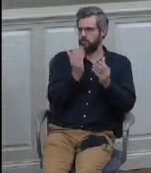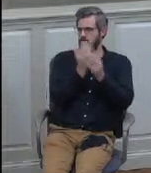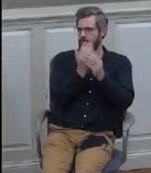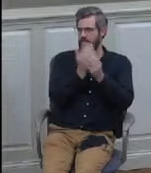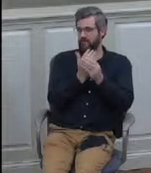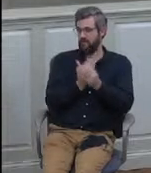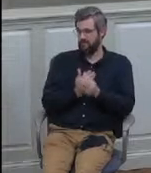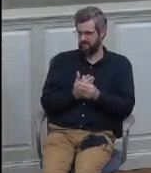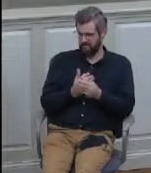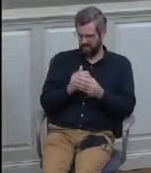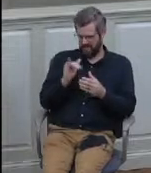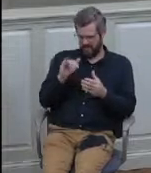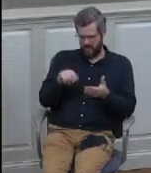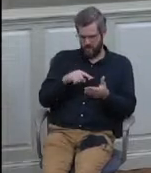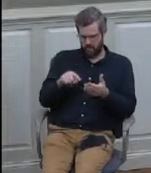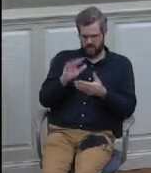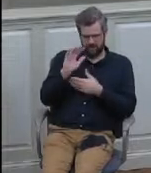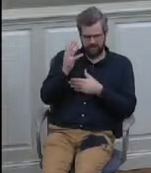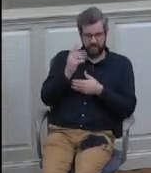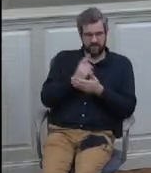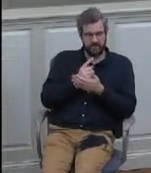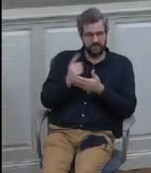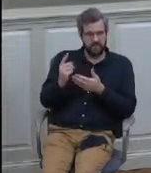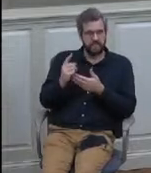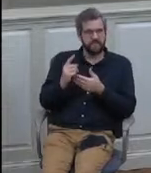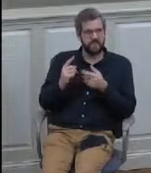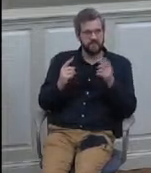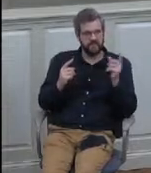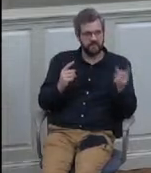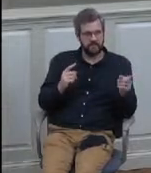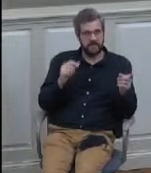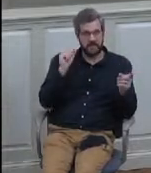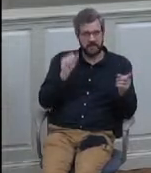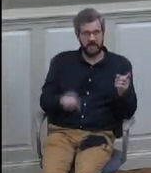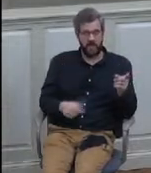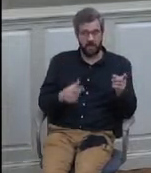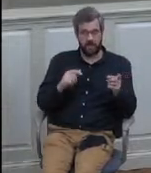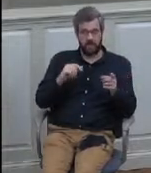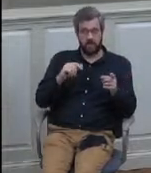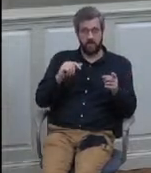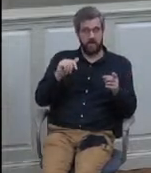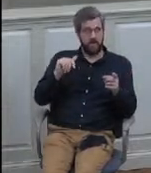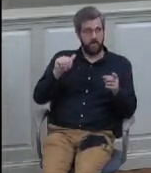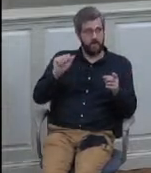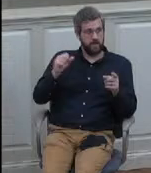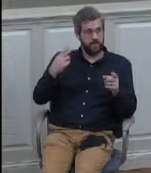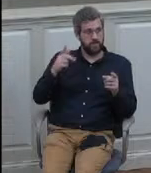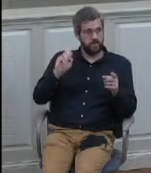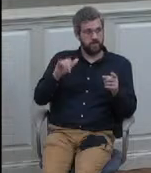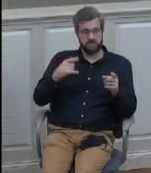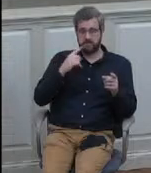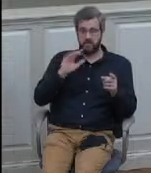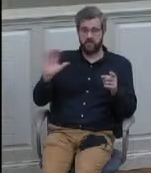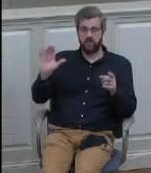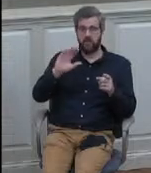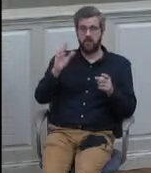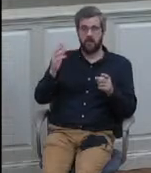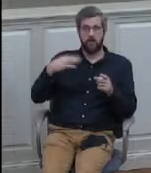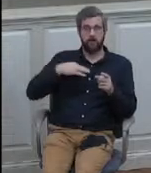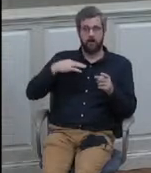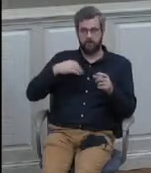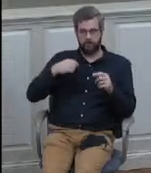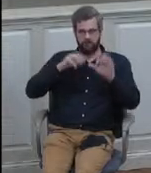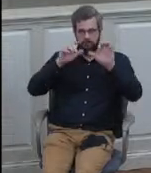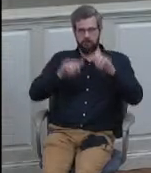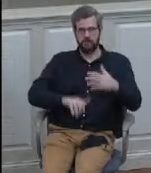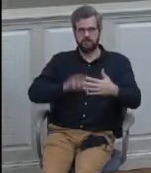The week of the 5th is spring break. Or I can do a spreadsheet based off their application. I can pull certain things. However you all want me to do it. Based on